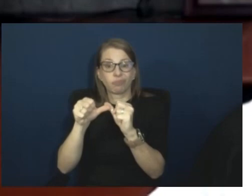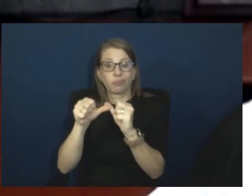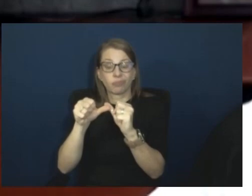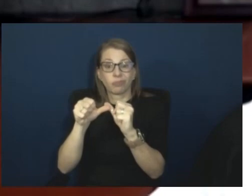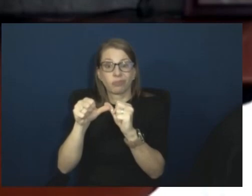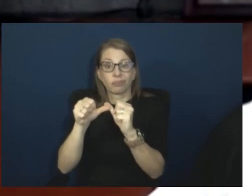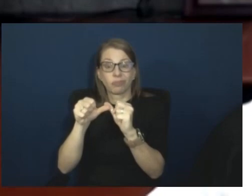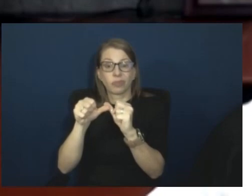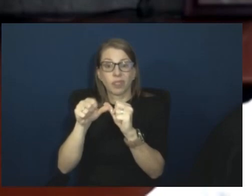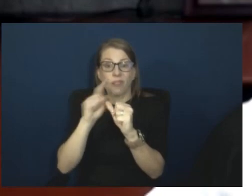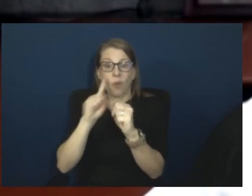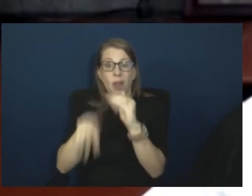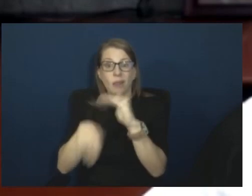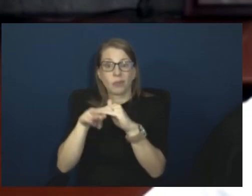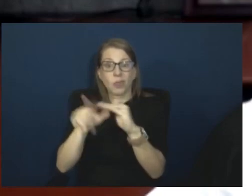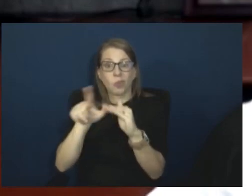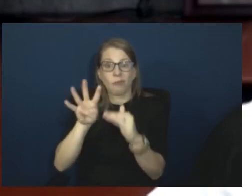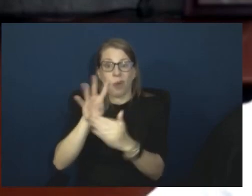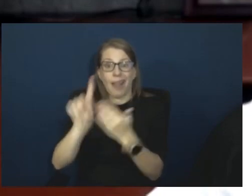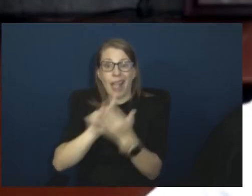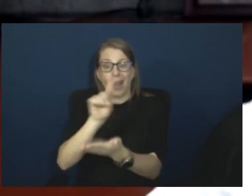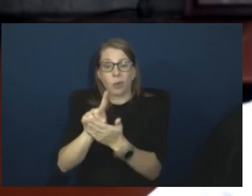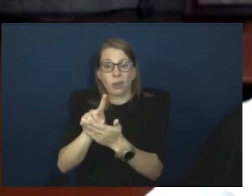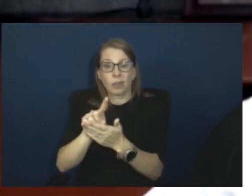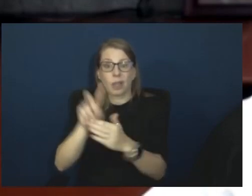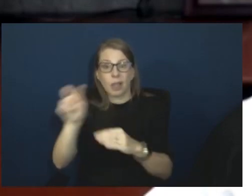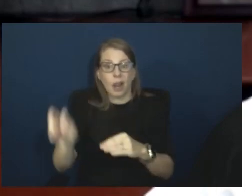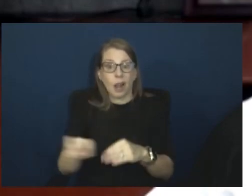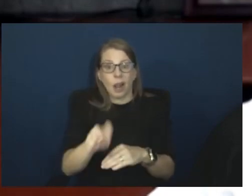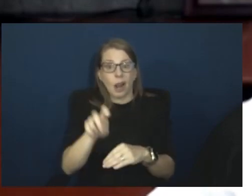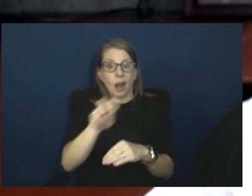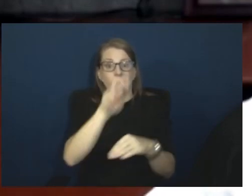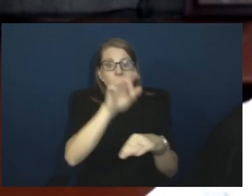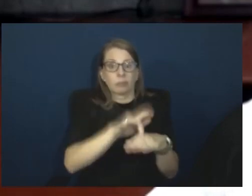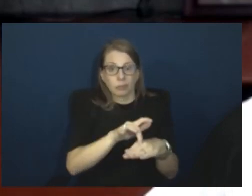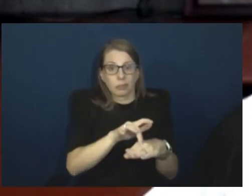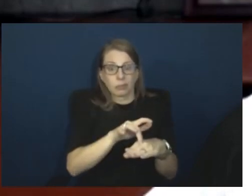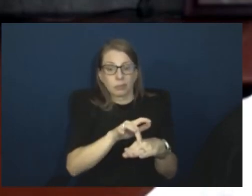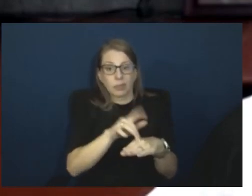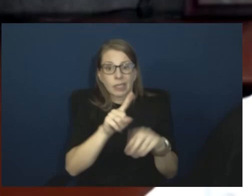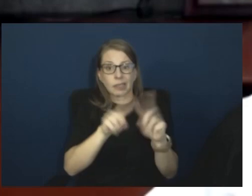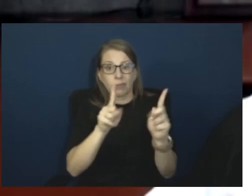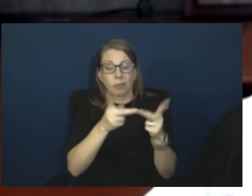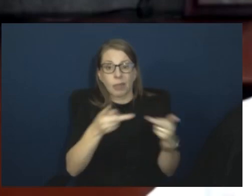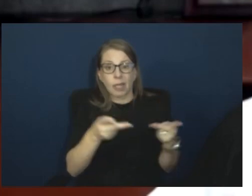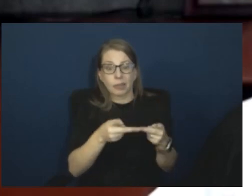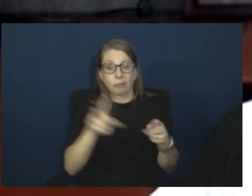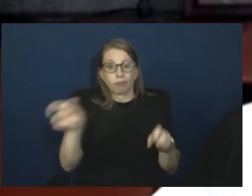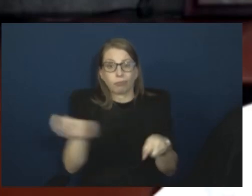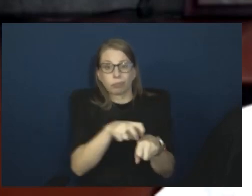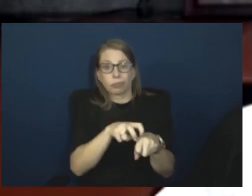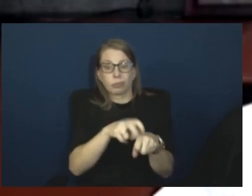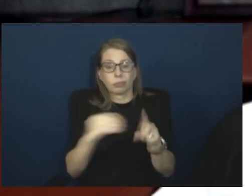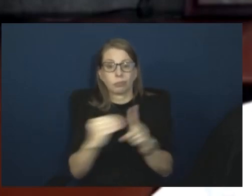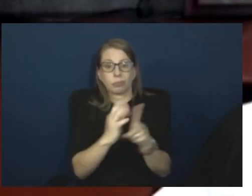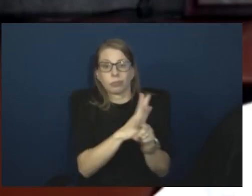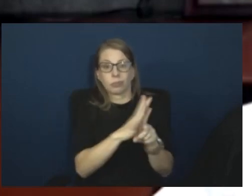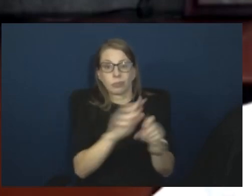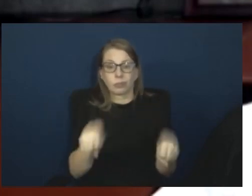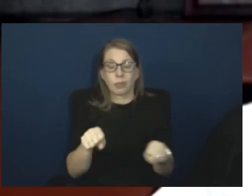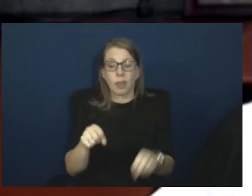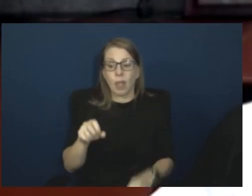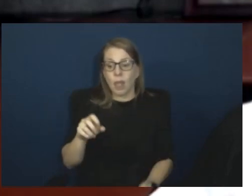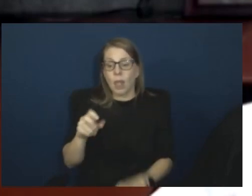for 24 hours, and they can carry it to another place. So we have to think, when we think about mosquitoes and